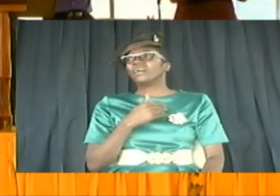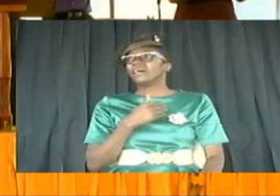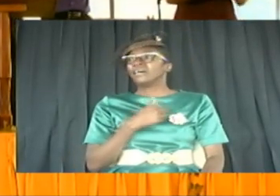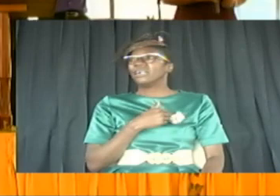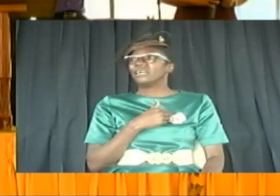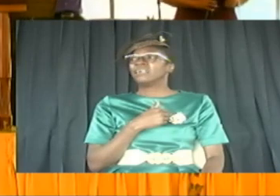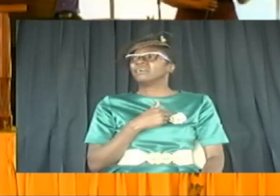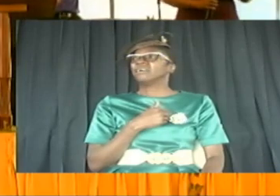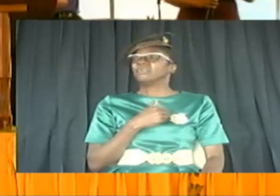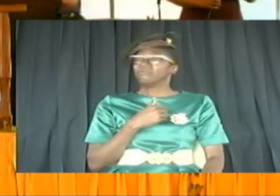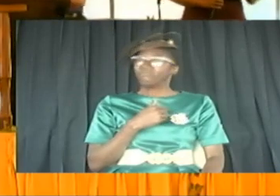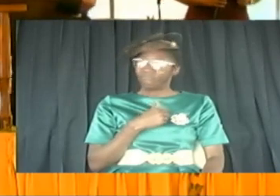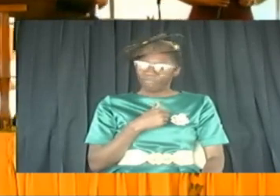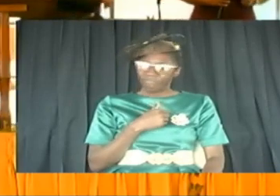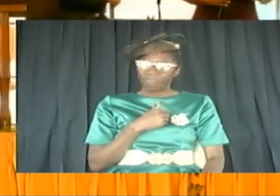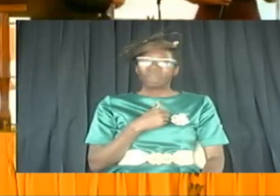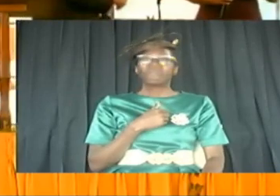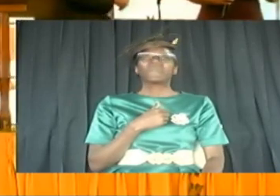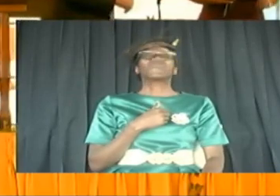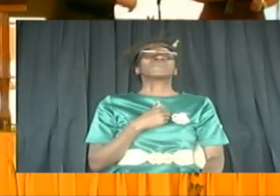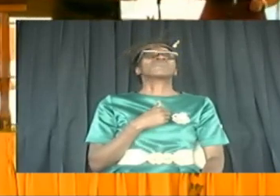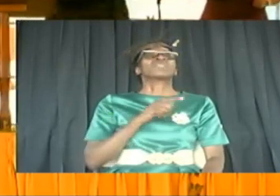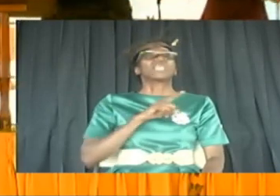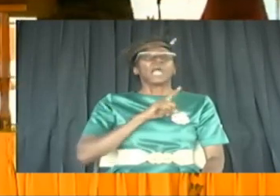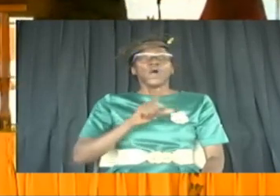you. Lord, I want to be more holy.